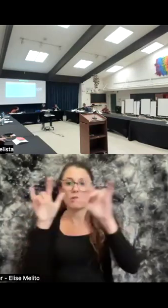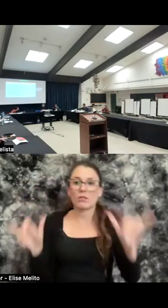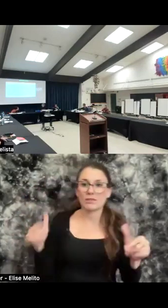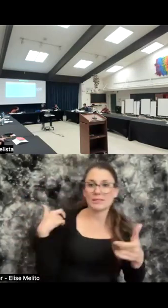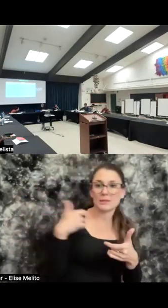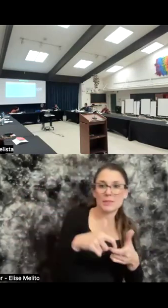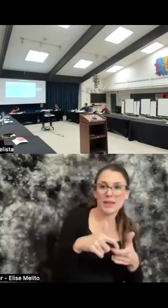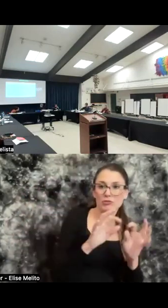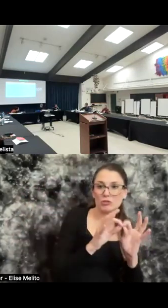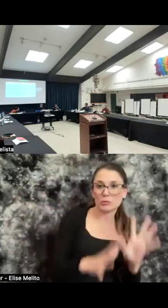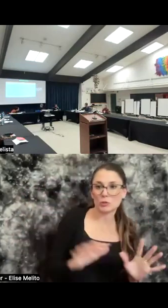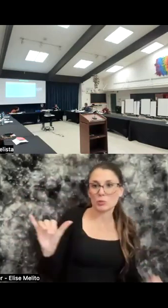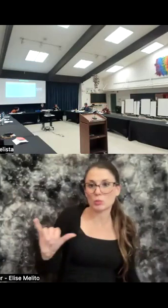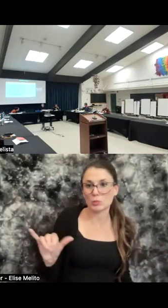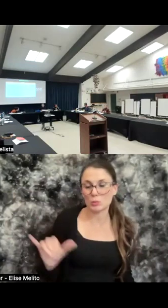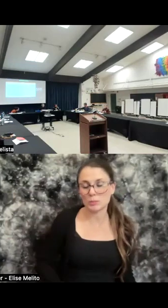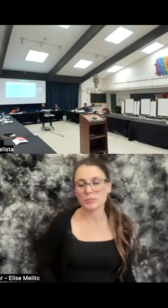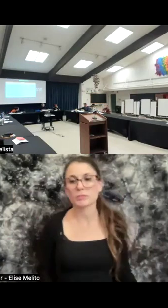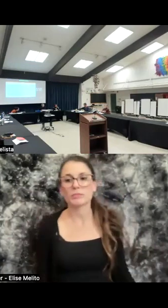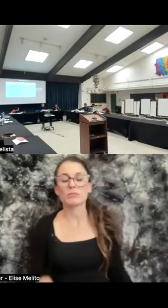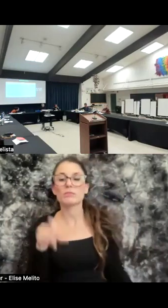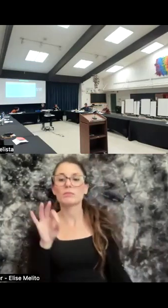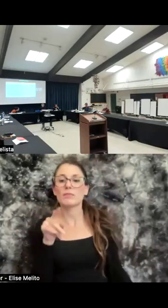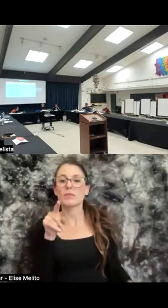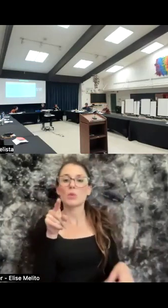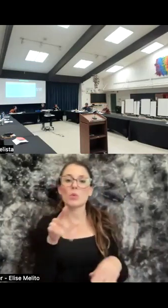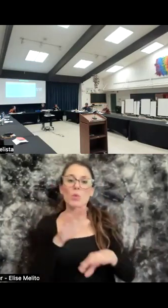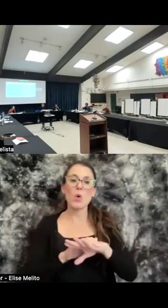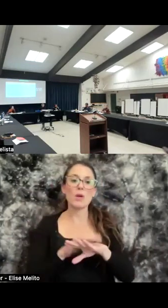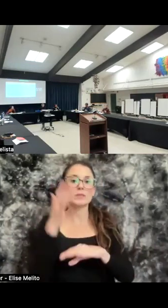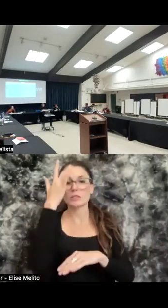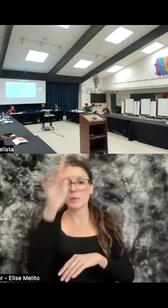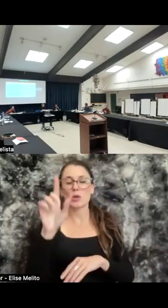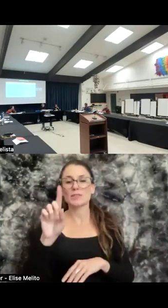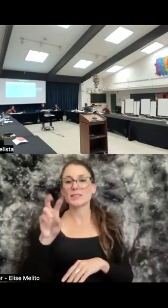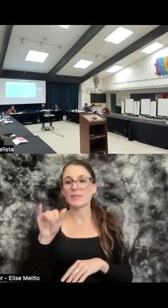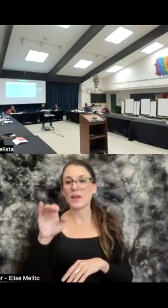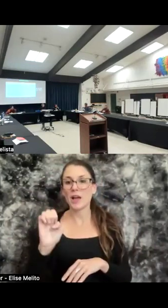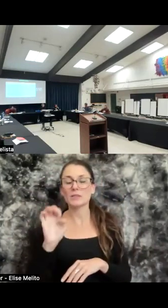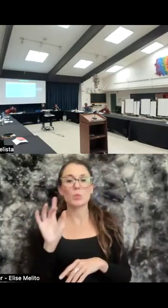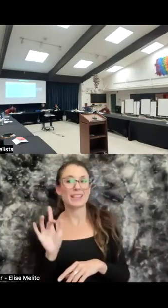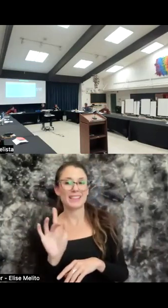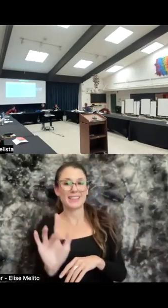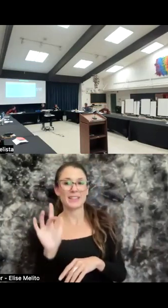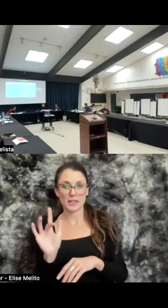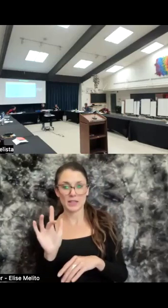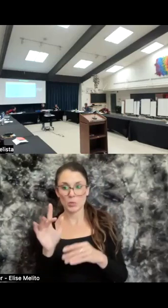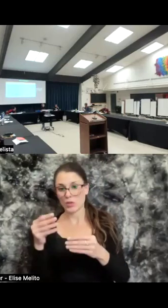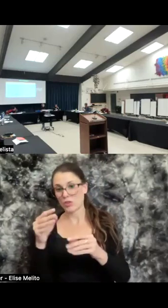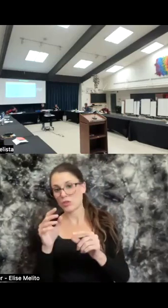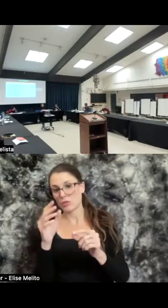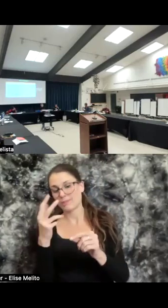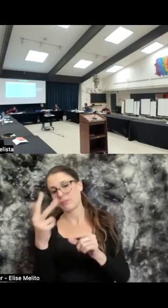someone participates in Spanish. If you are on the smart device, touch your screen lightly and select the 3 dots to view the